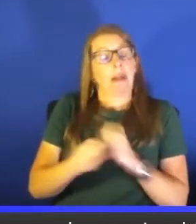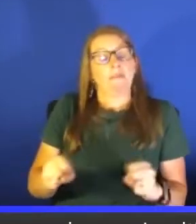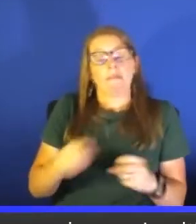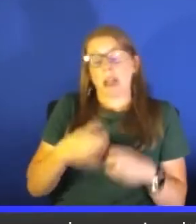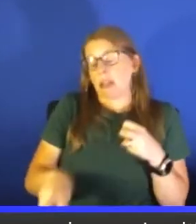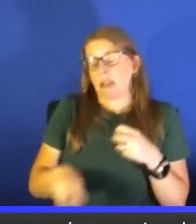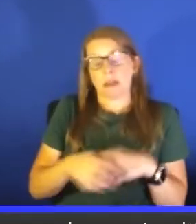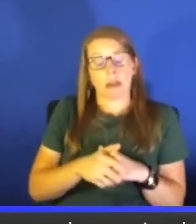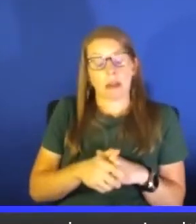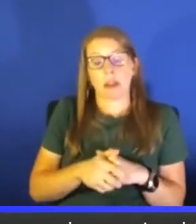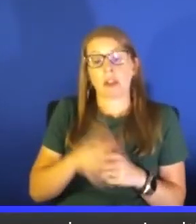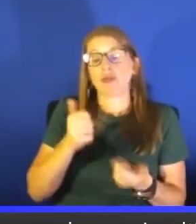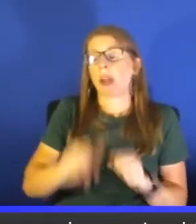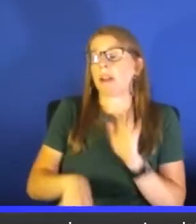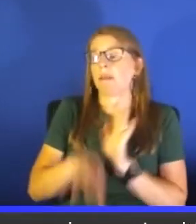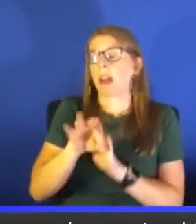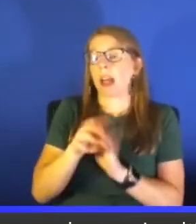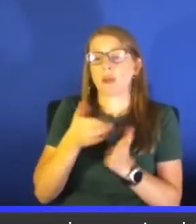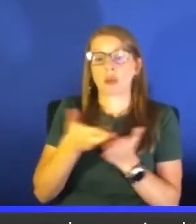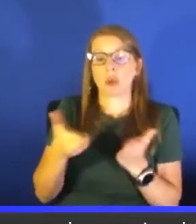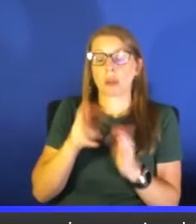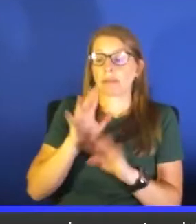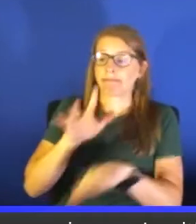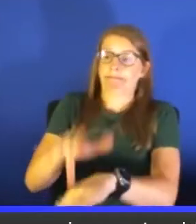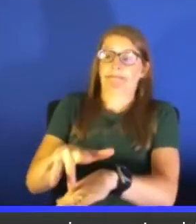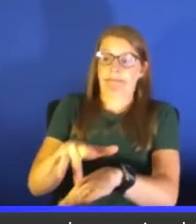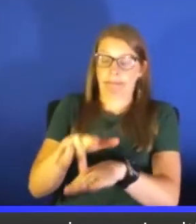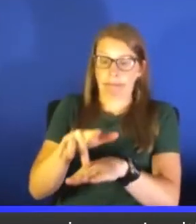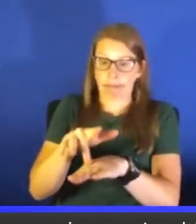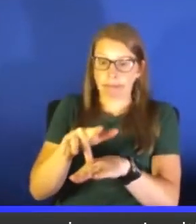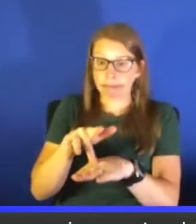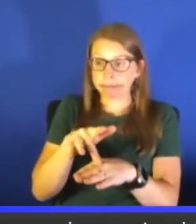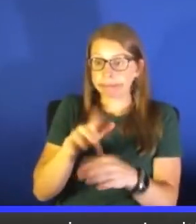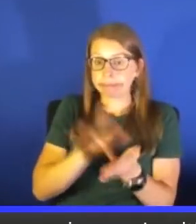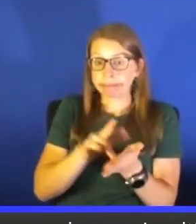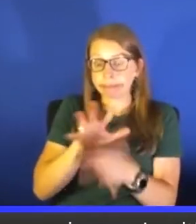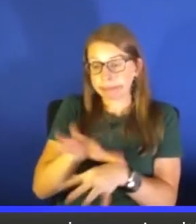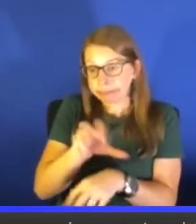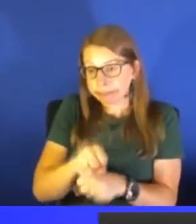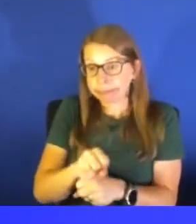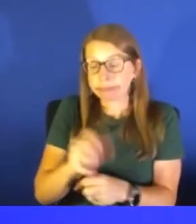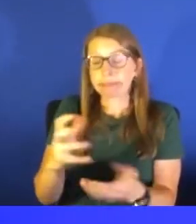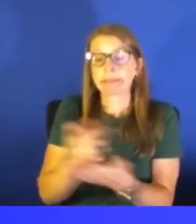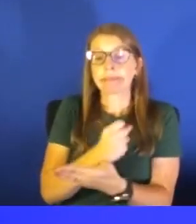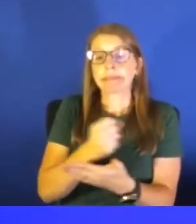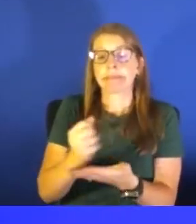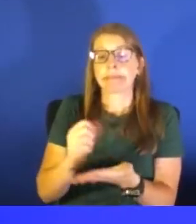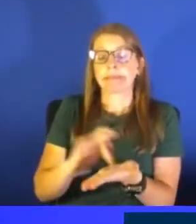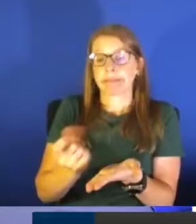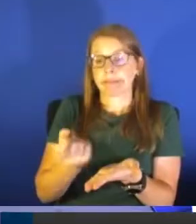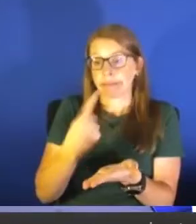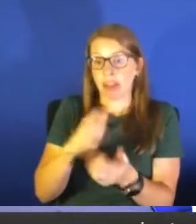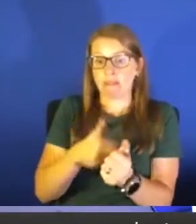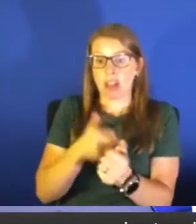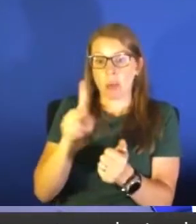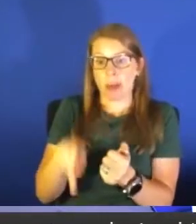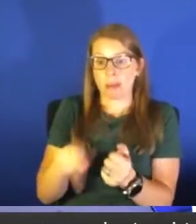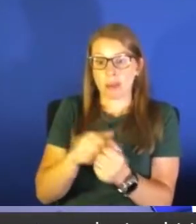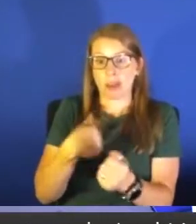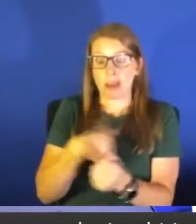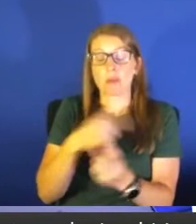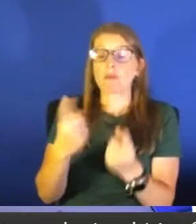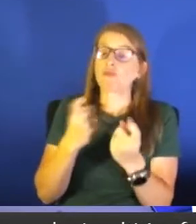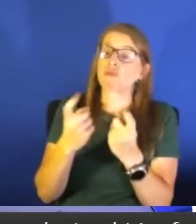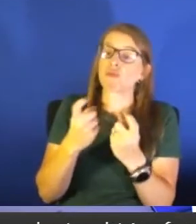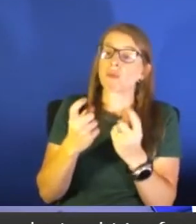the resources to get to their medical appointments, get their medications, and be able to follow up with us. All right. Let's get to some more questions. Do we have